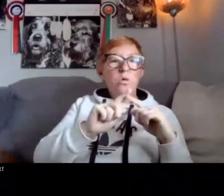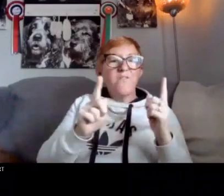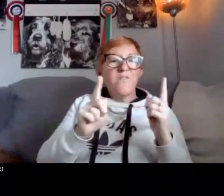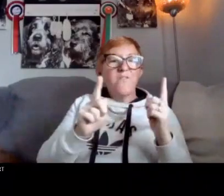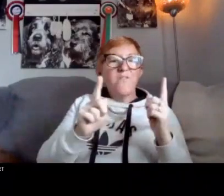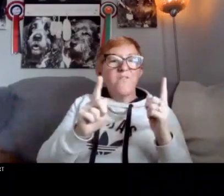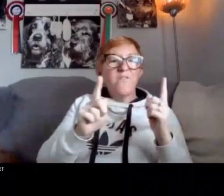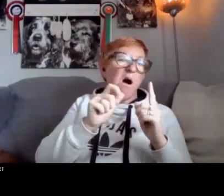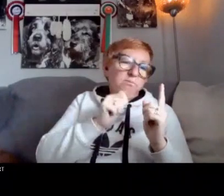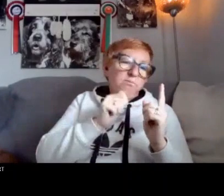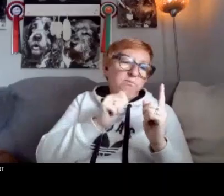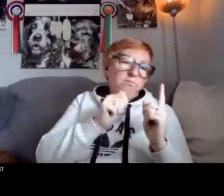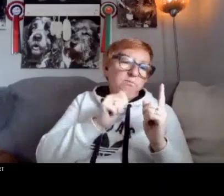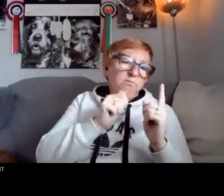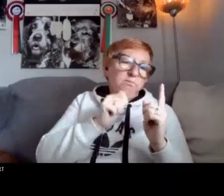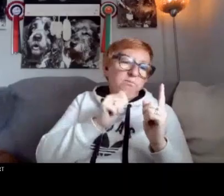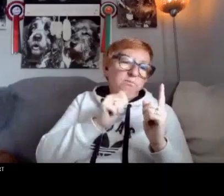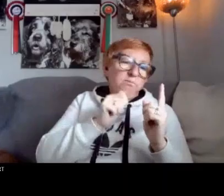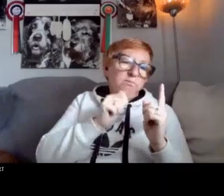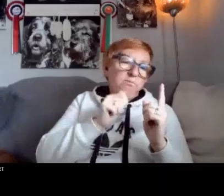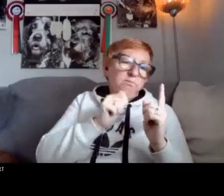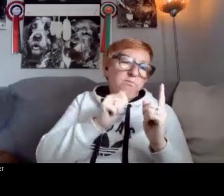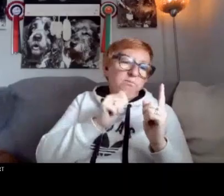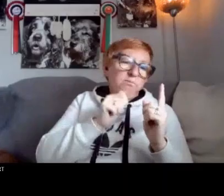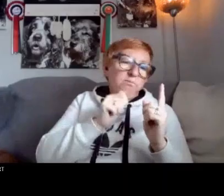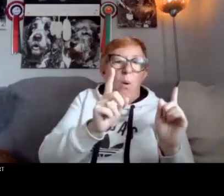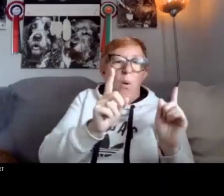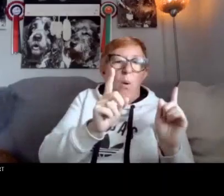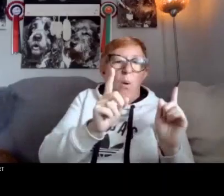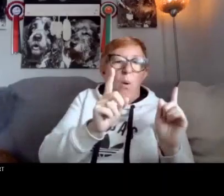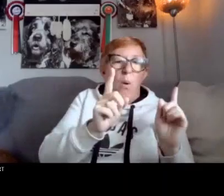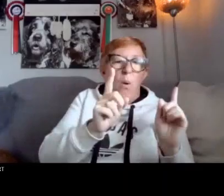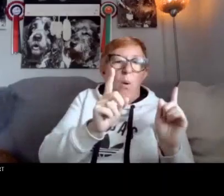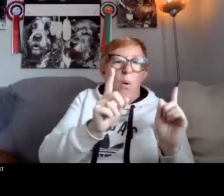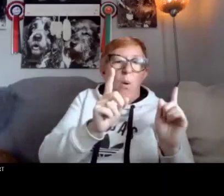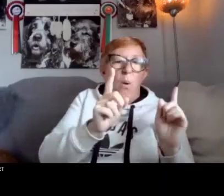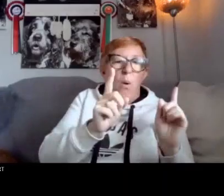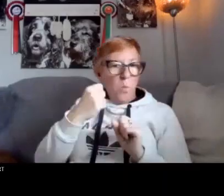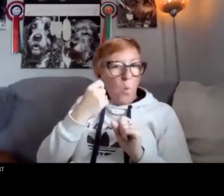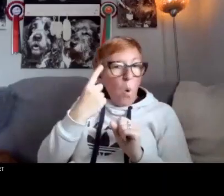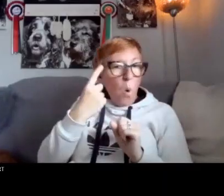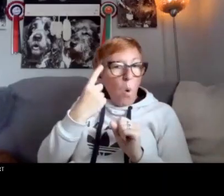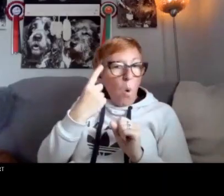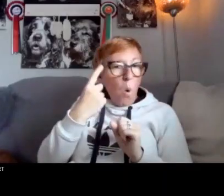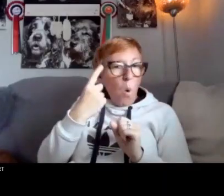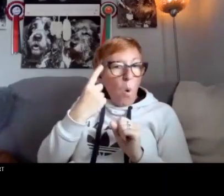captions, which is usually black, or is there anything a preferred color?